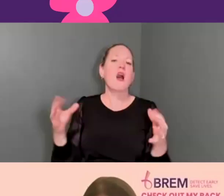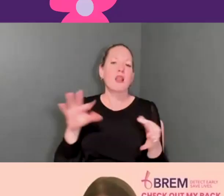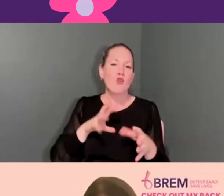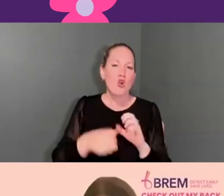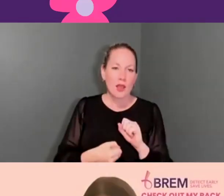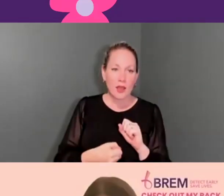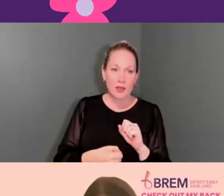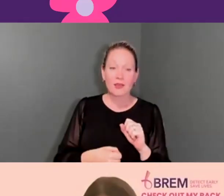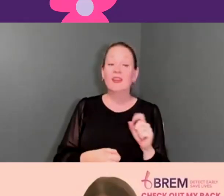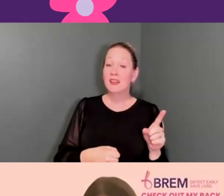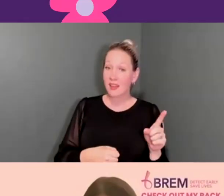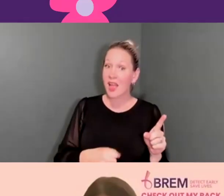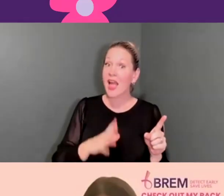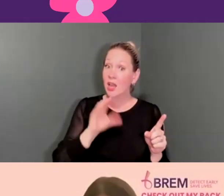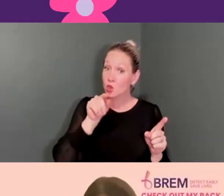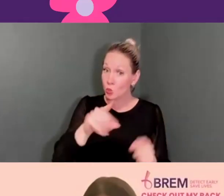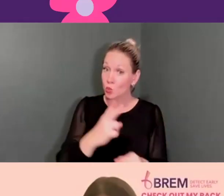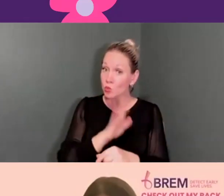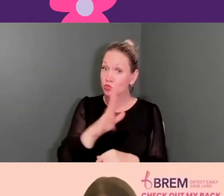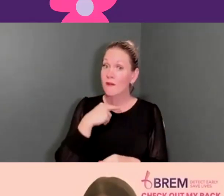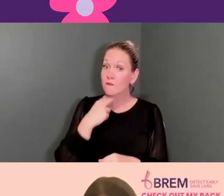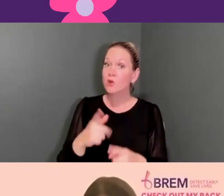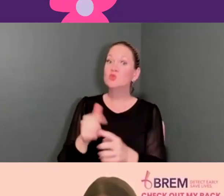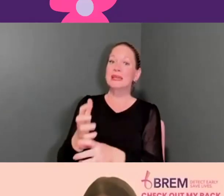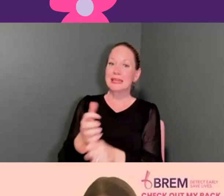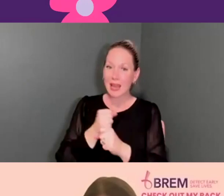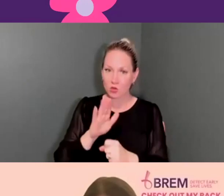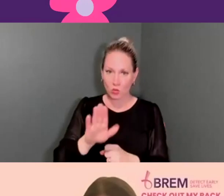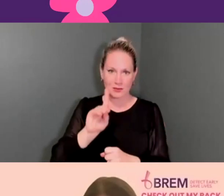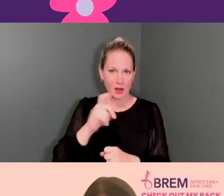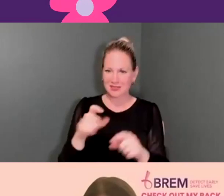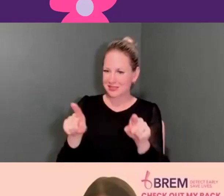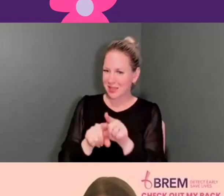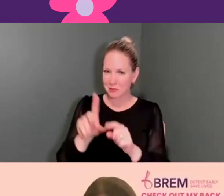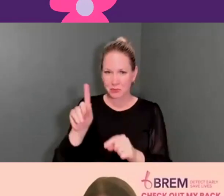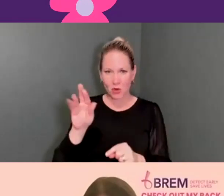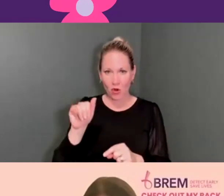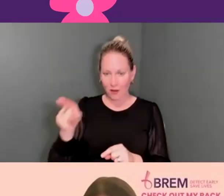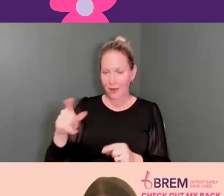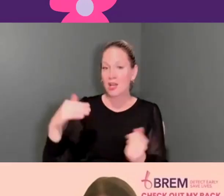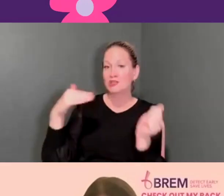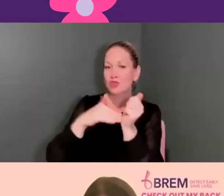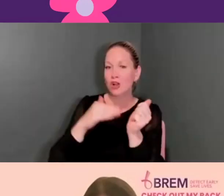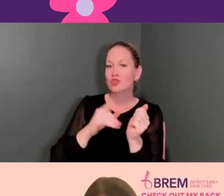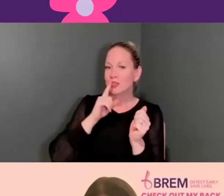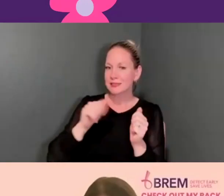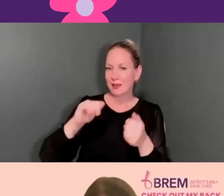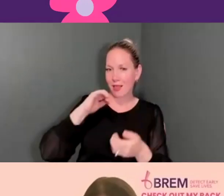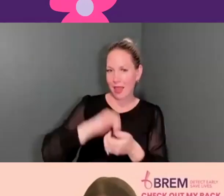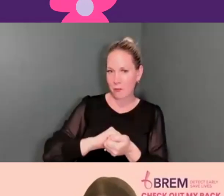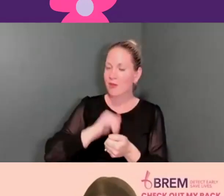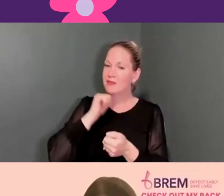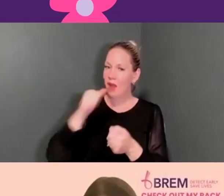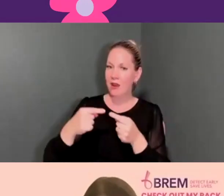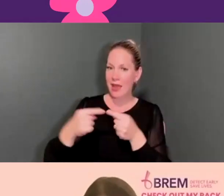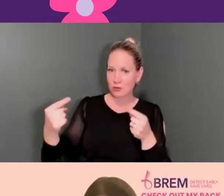voice in order to get diagnosed, and that is so important. And just like Daria said about the doctor as collaborator, not as adversary, like the second doctor